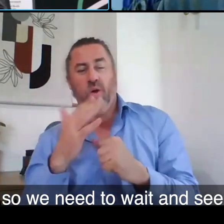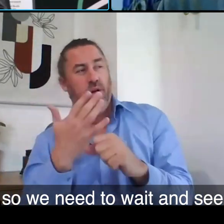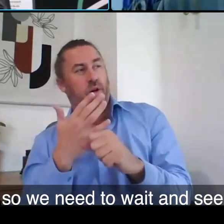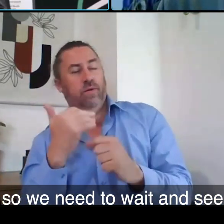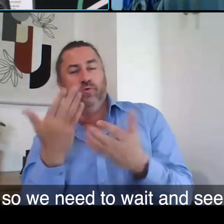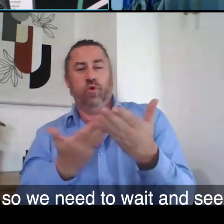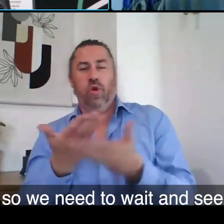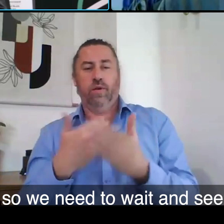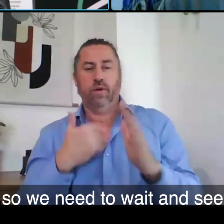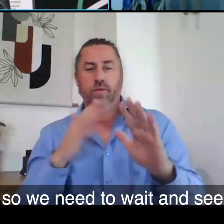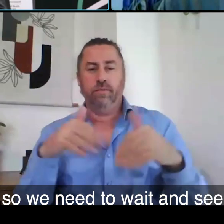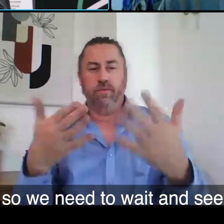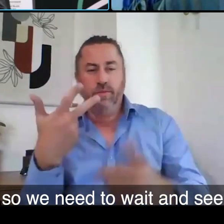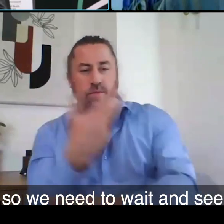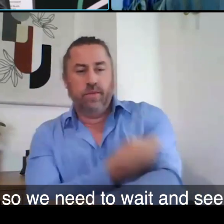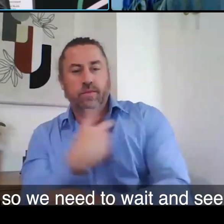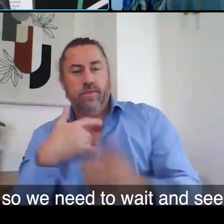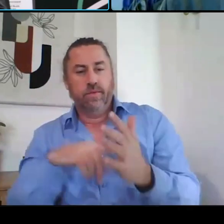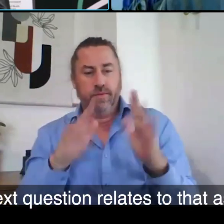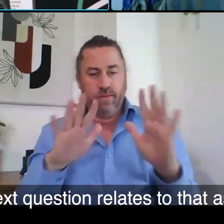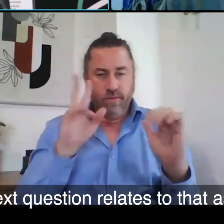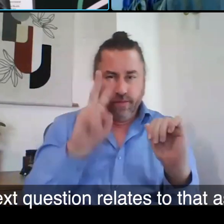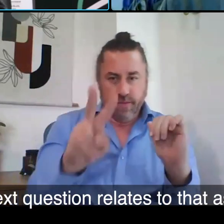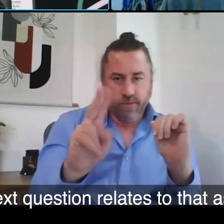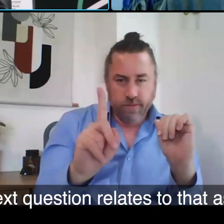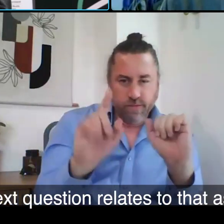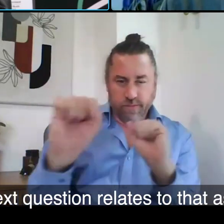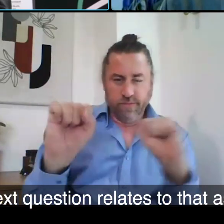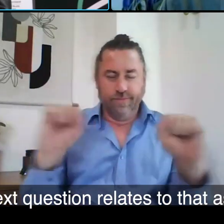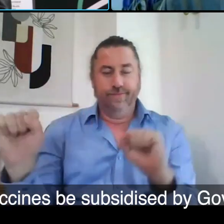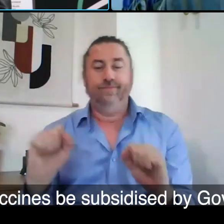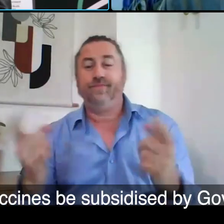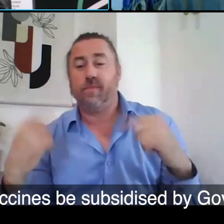need to wait and see to an extent. The next question